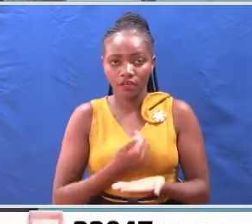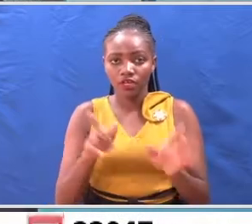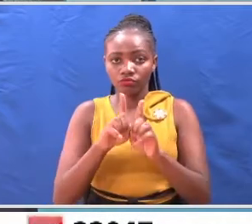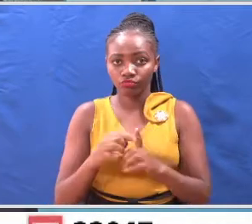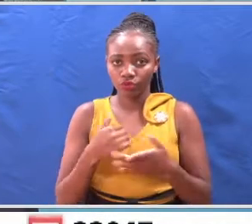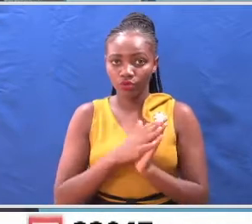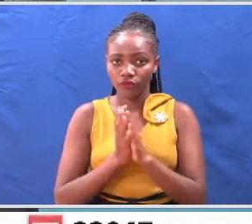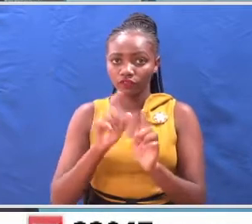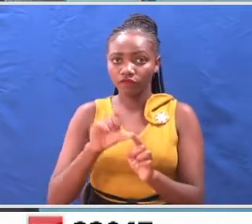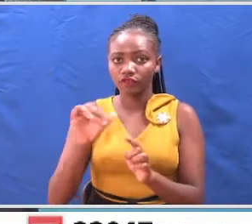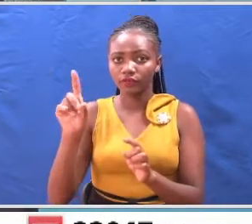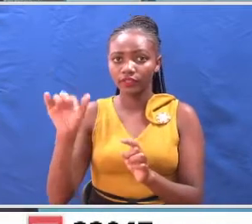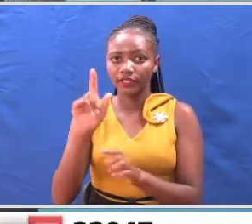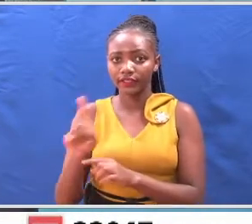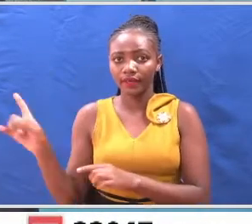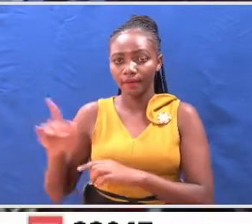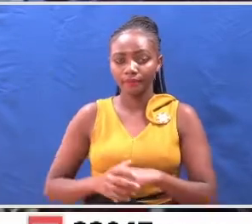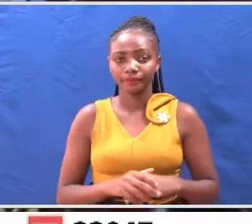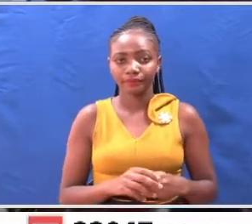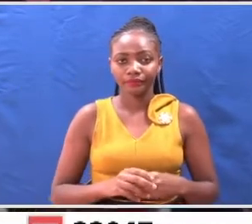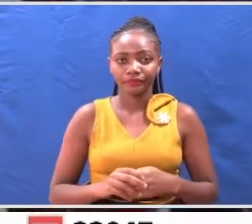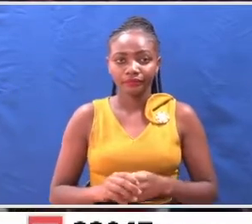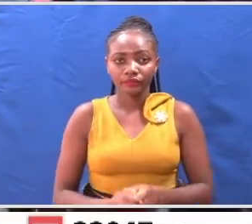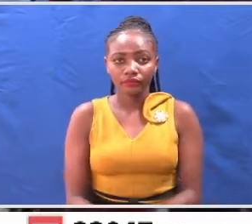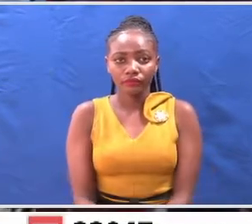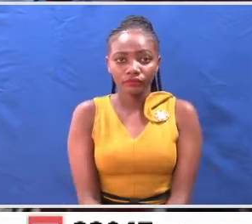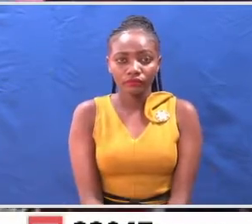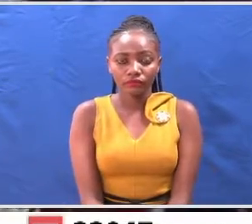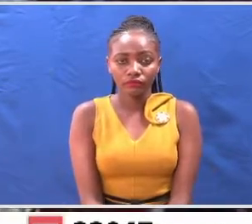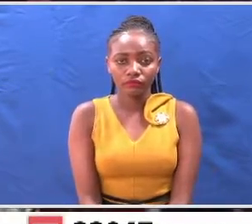Lynette Gidwa begins our broadcast tonight.